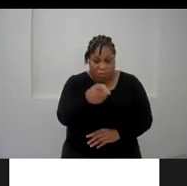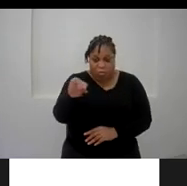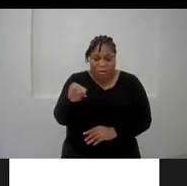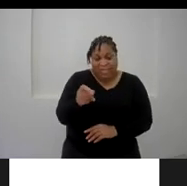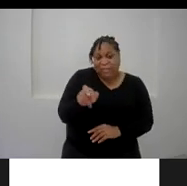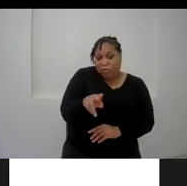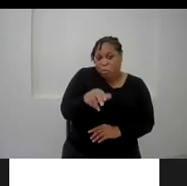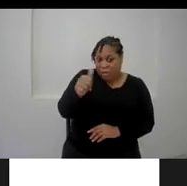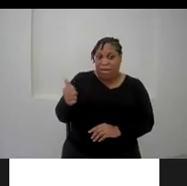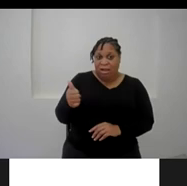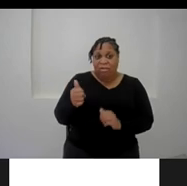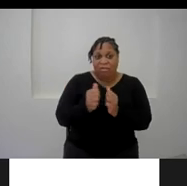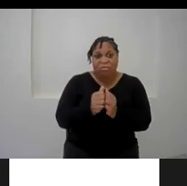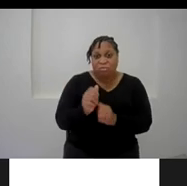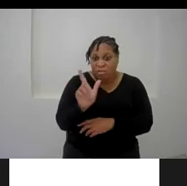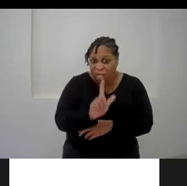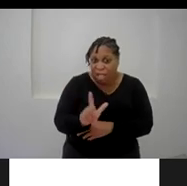others from the library?